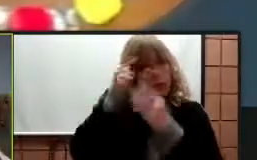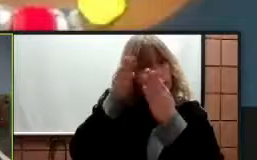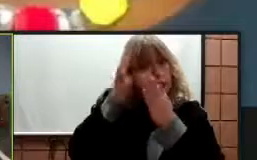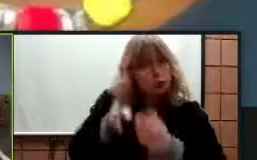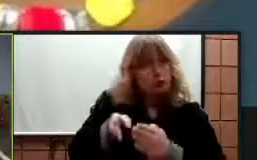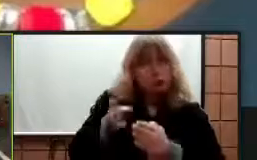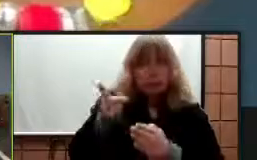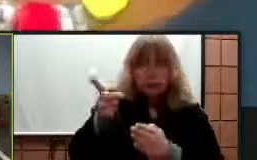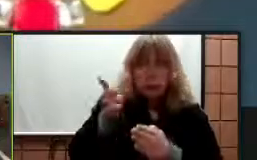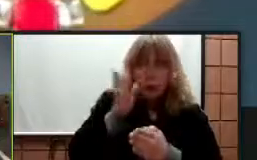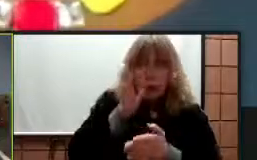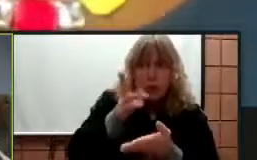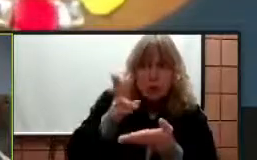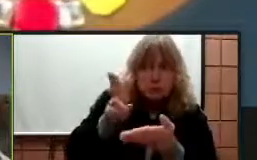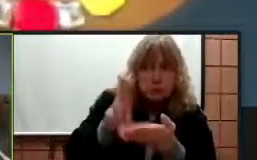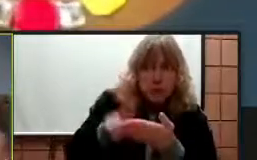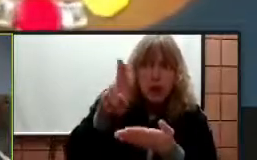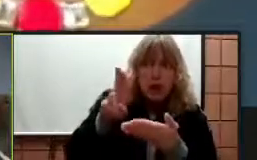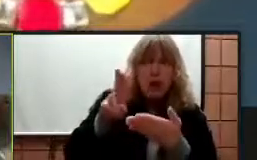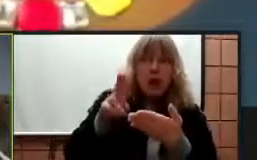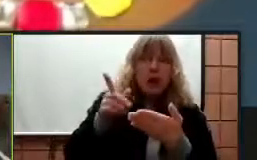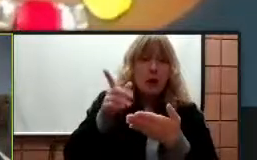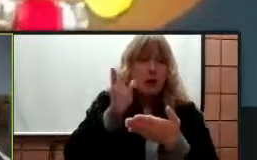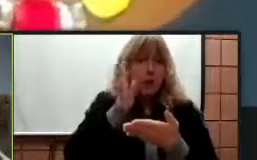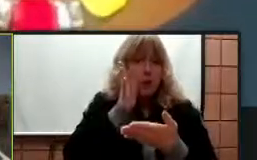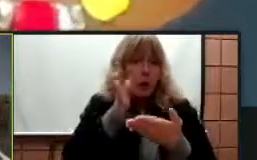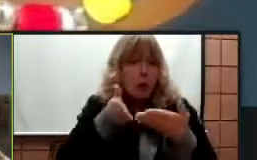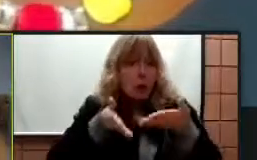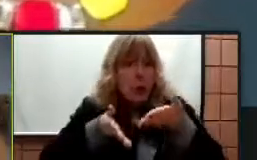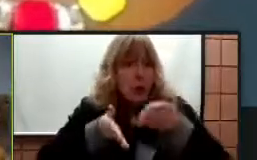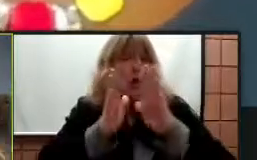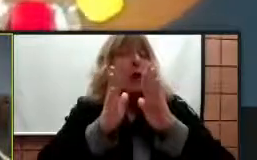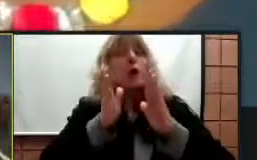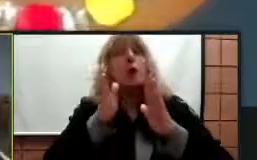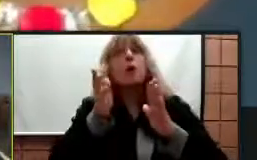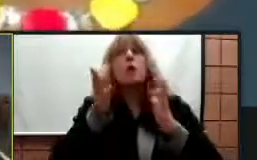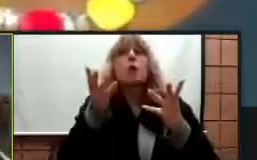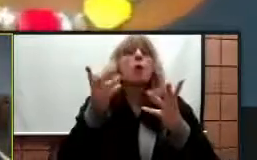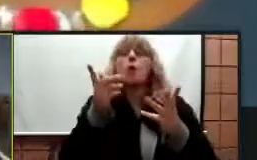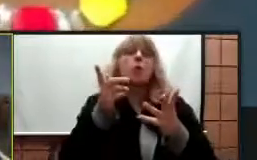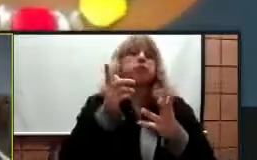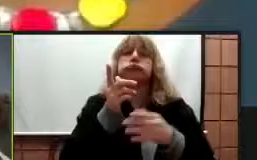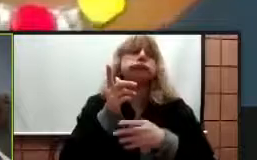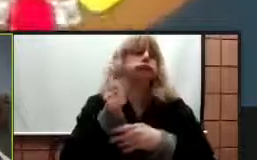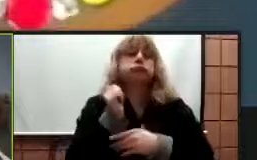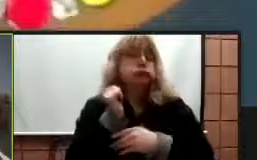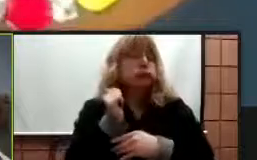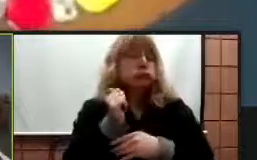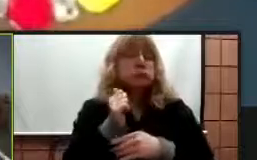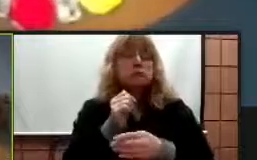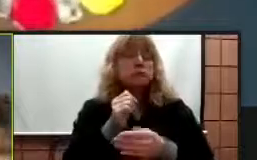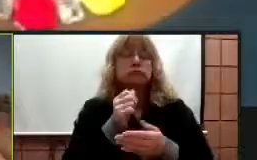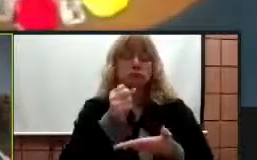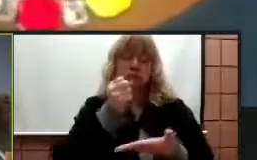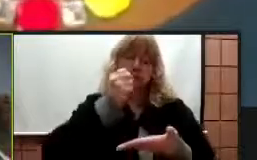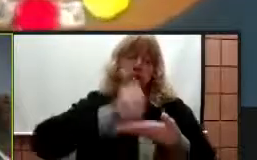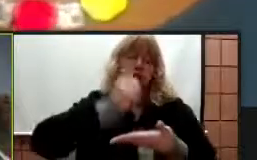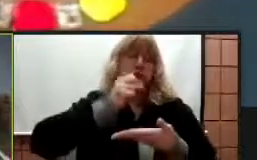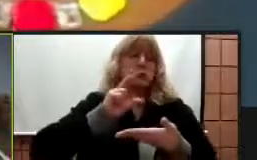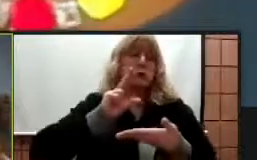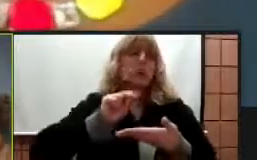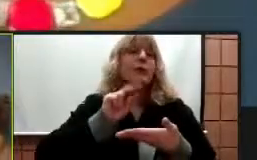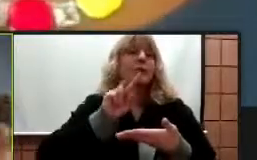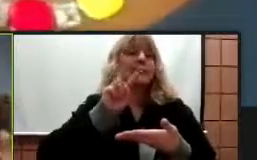she's going to veto. We just don't know how this is going to fall out. But what I will say to you is this. As we said last